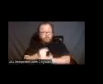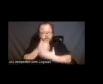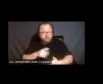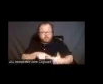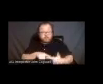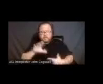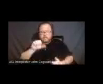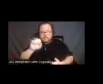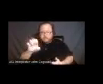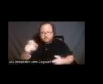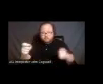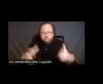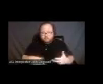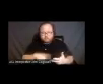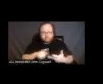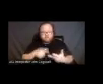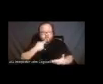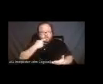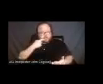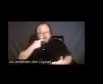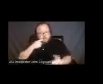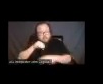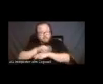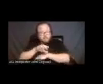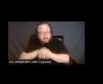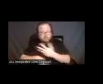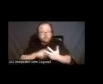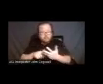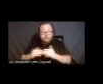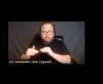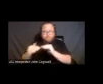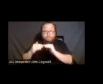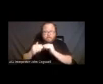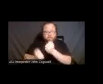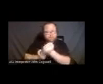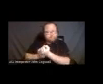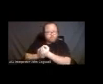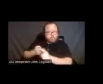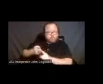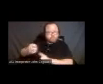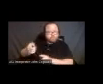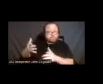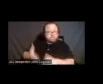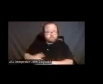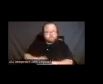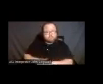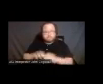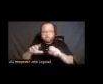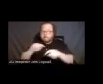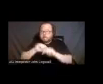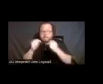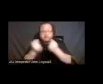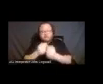addiction counselors, and peer support specialists. The mobile crisis teams are county-wide and have